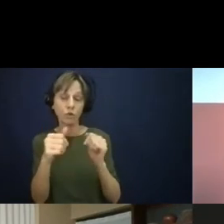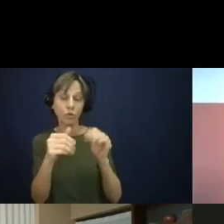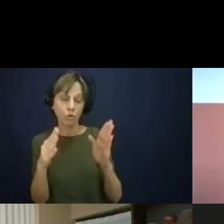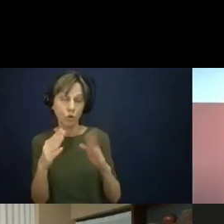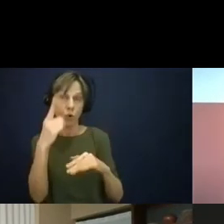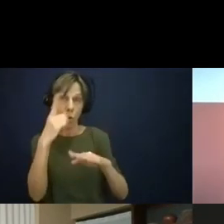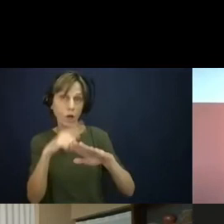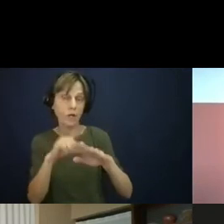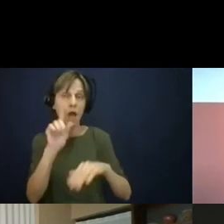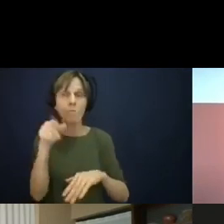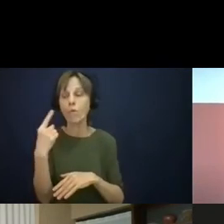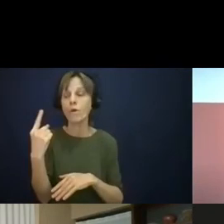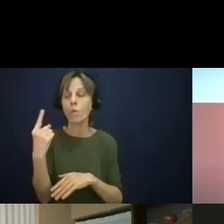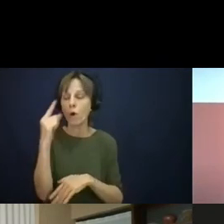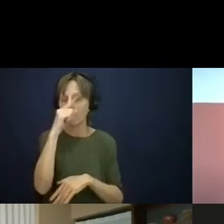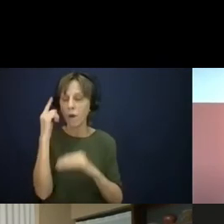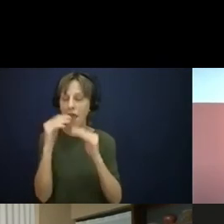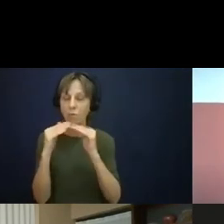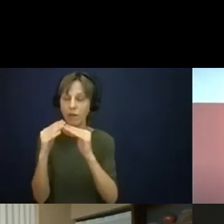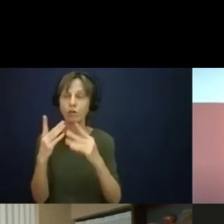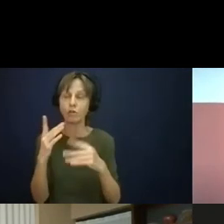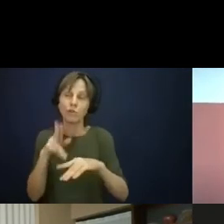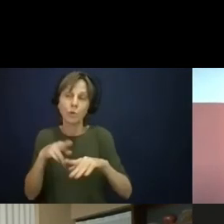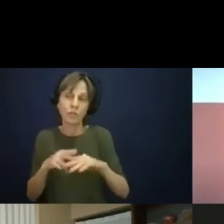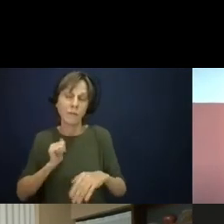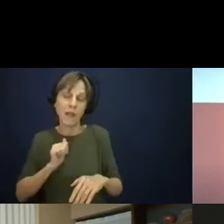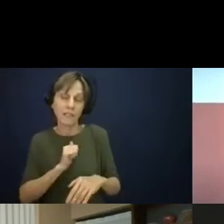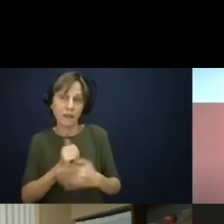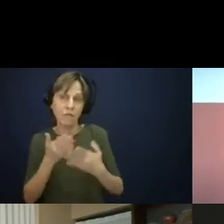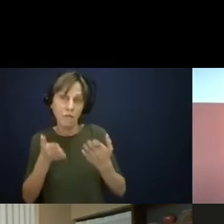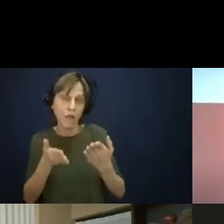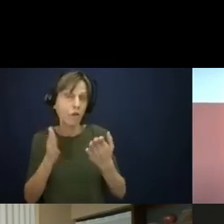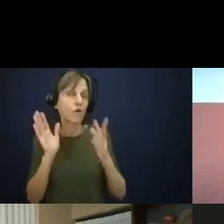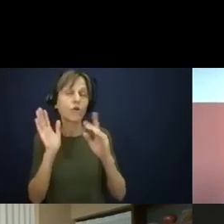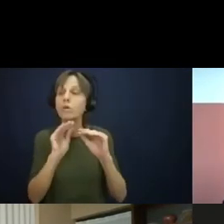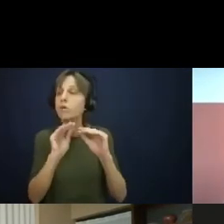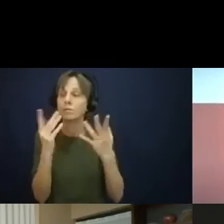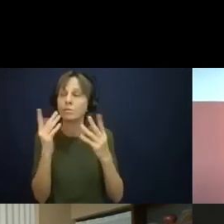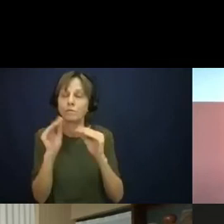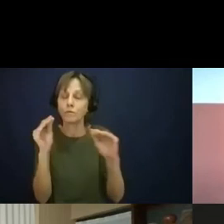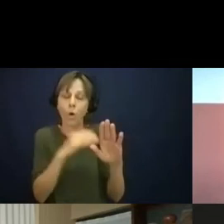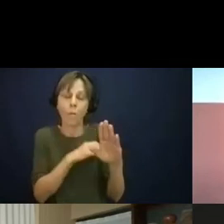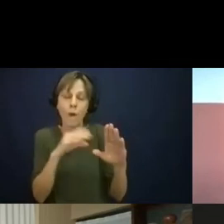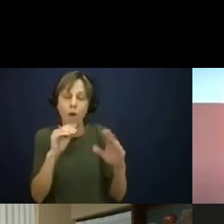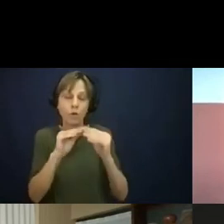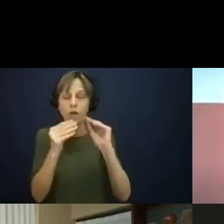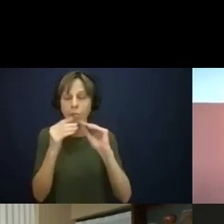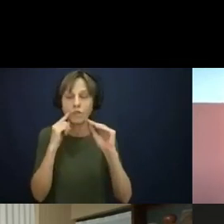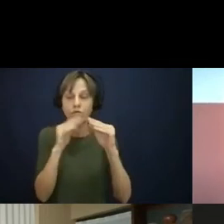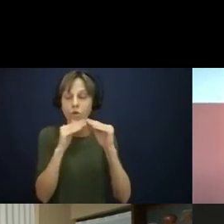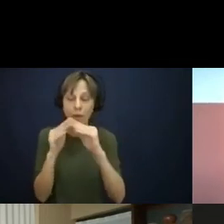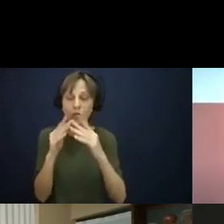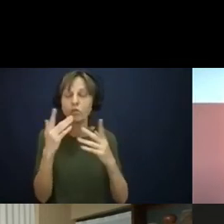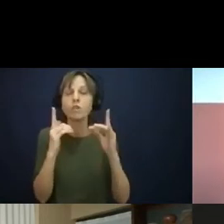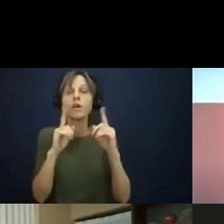and only one Black peer, usually myself, was at the table. There were no powers in numbers when it came to peers, but diversity and